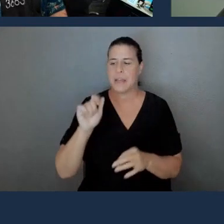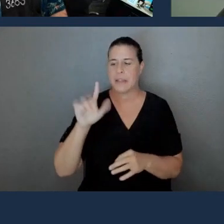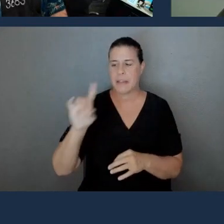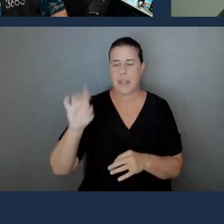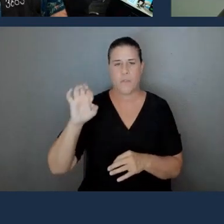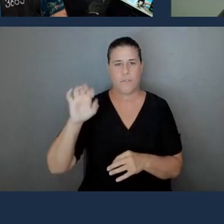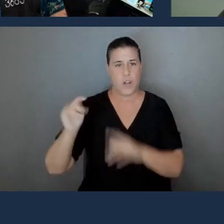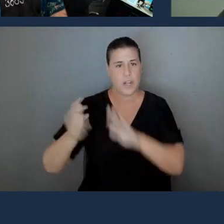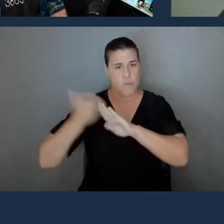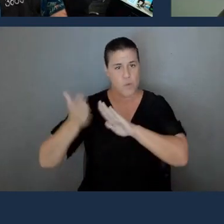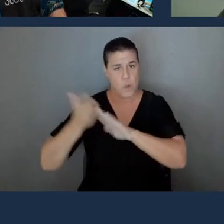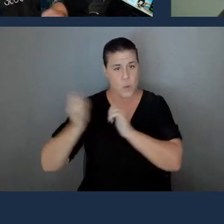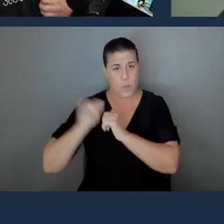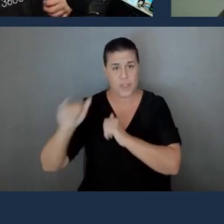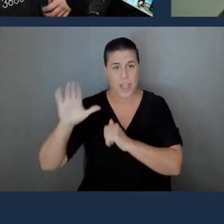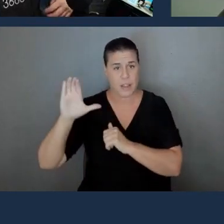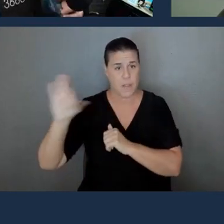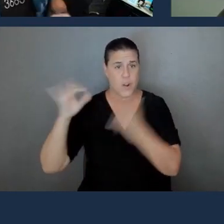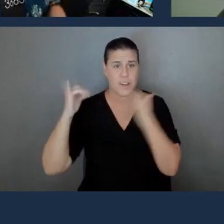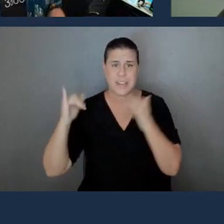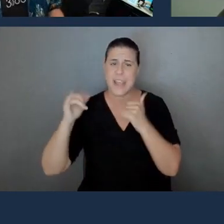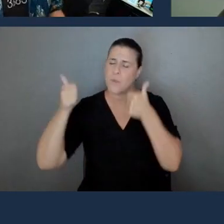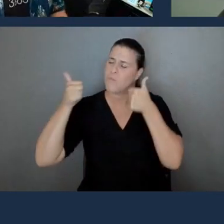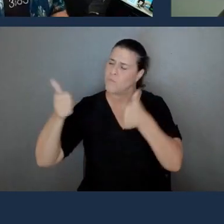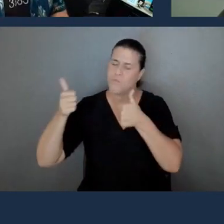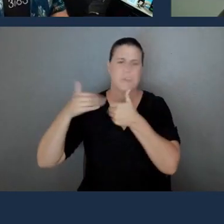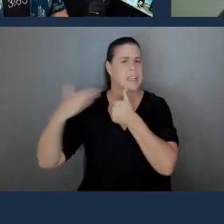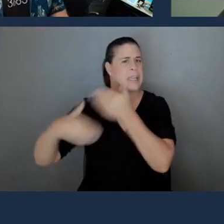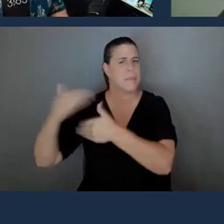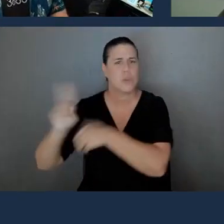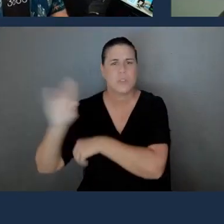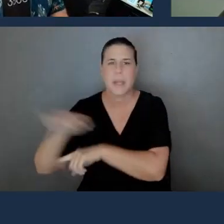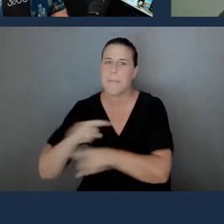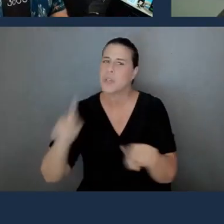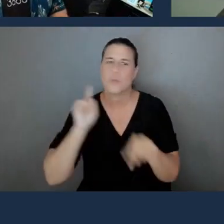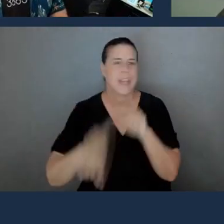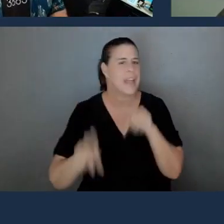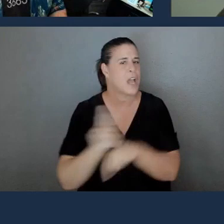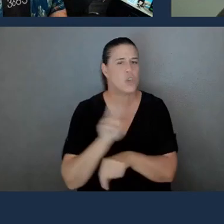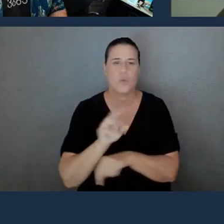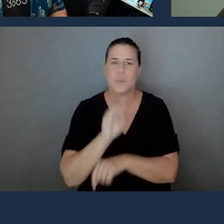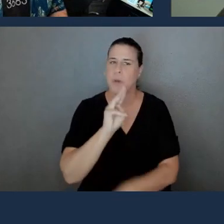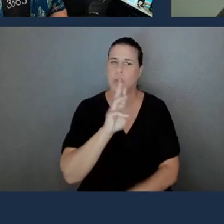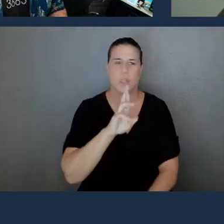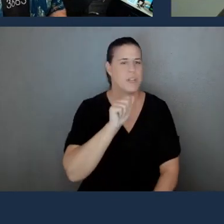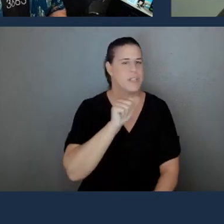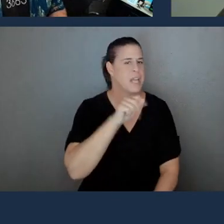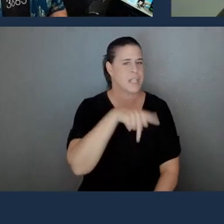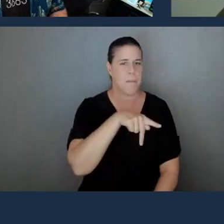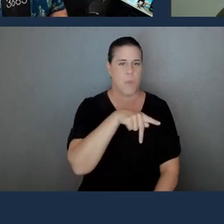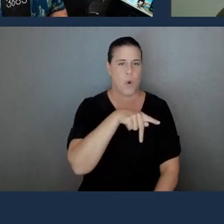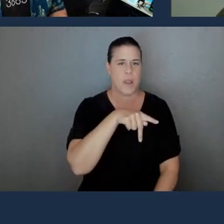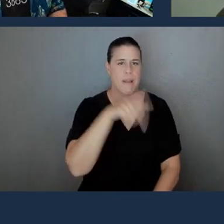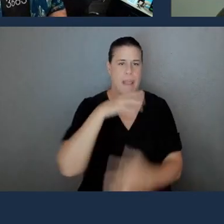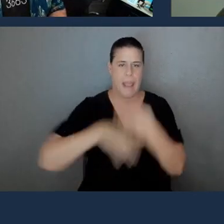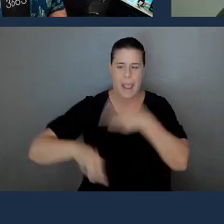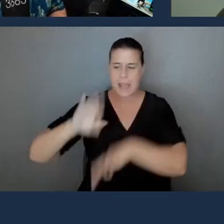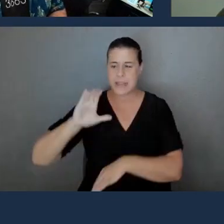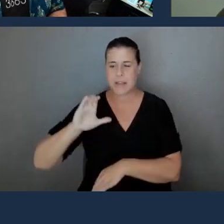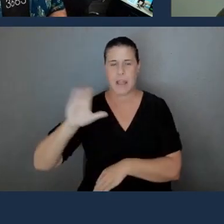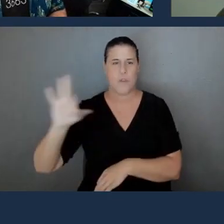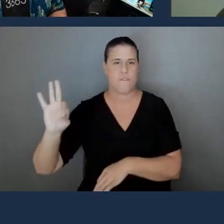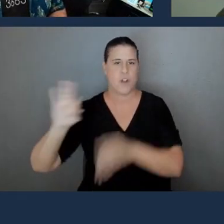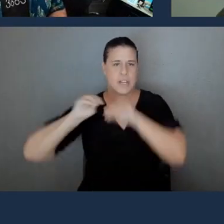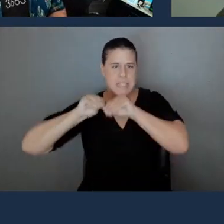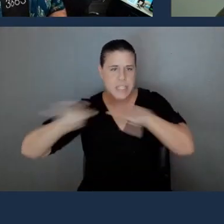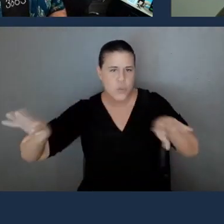today, fantastic, keep using it, but you cannot use a multi-region access point as a CloudFront distribution origin.